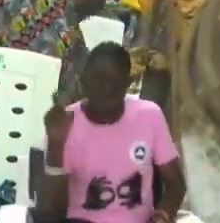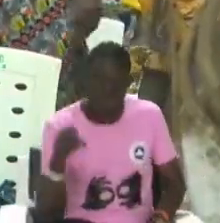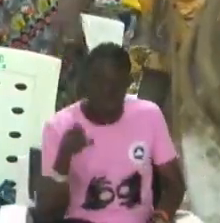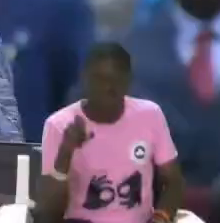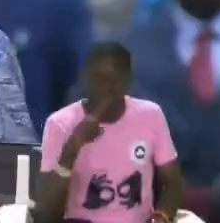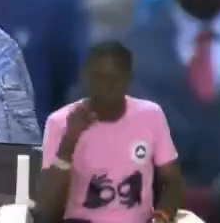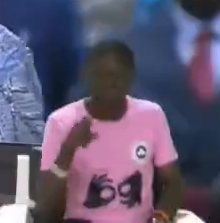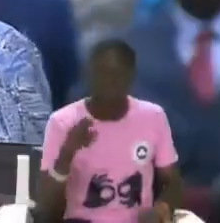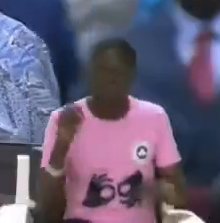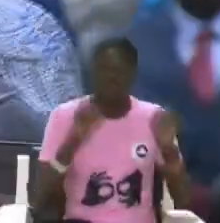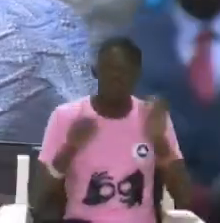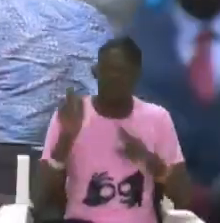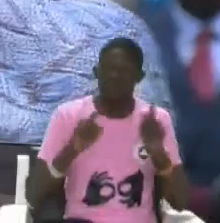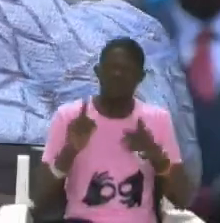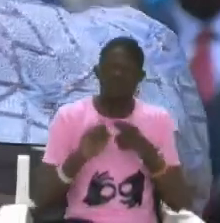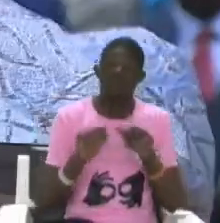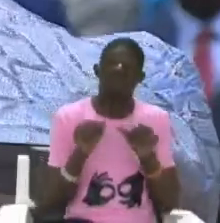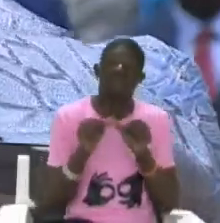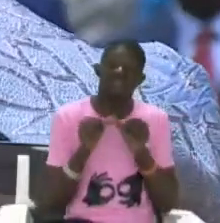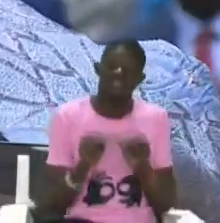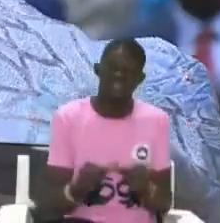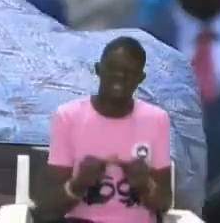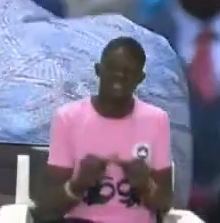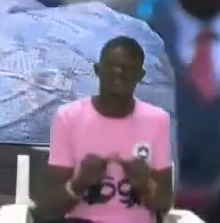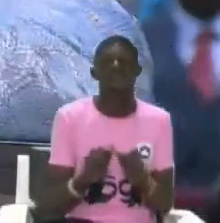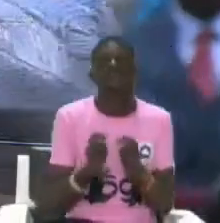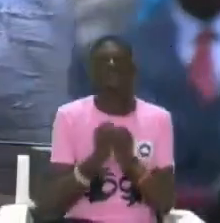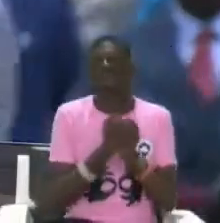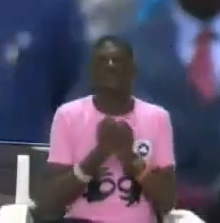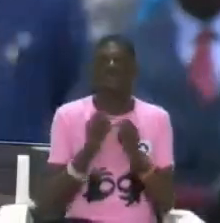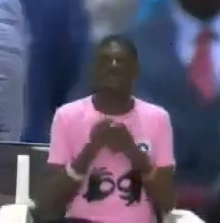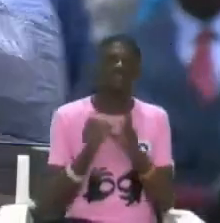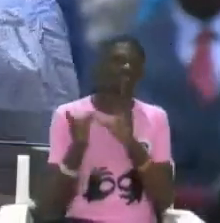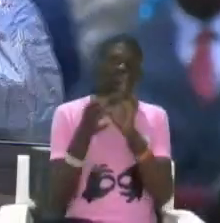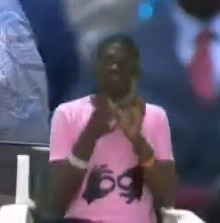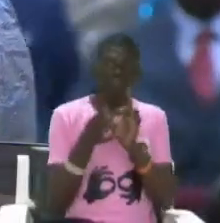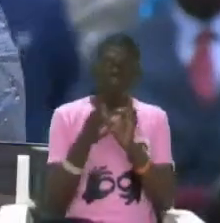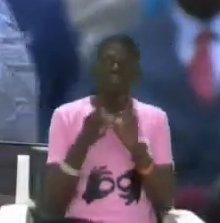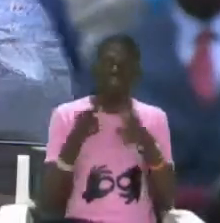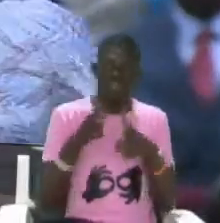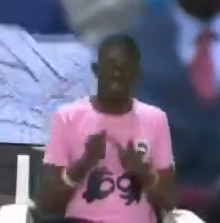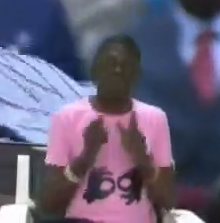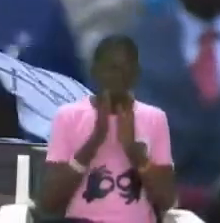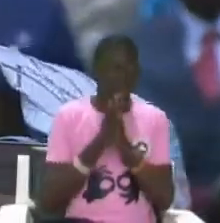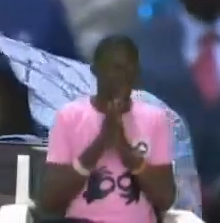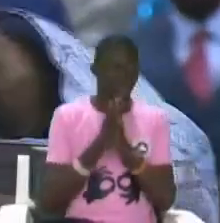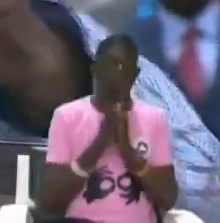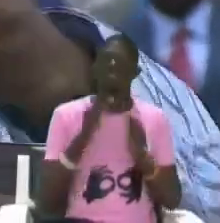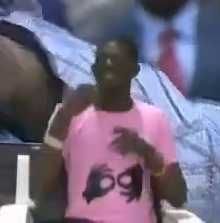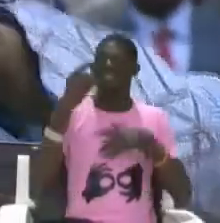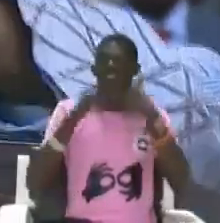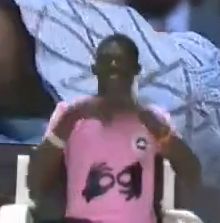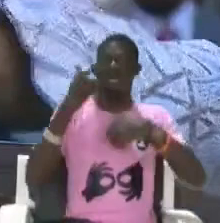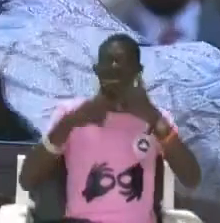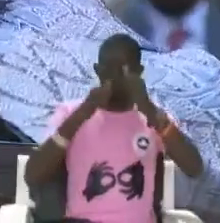for brethren to dwell together in unity. Let us pray and tell God, Father,